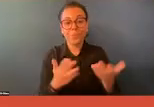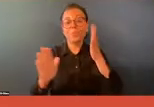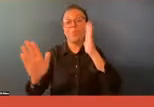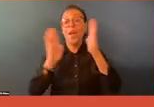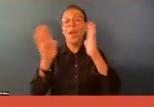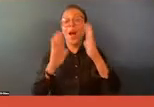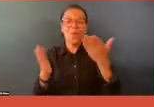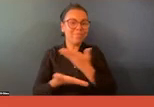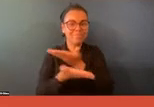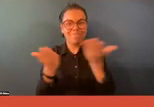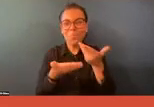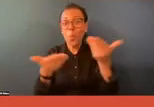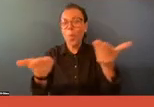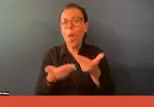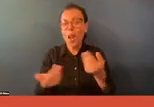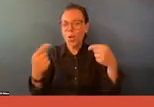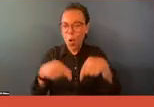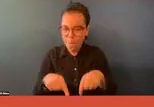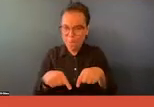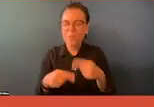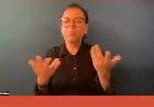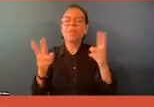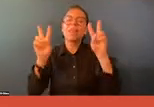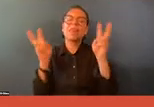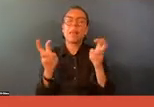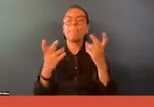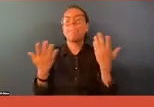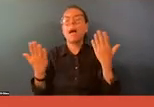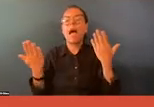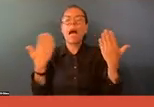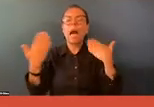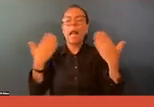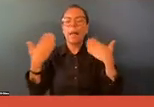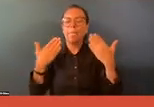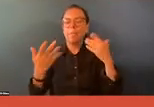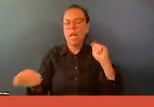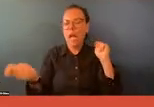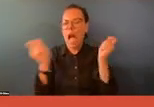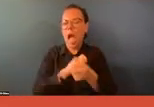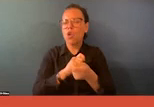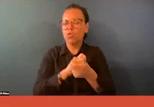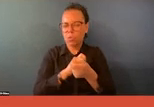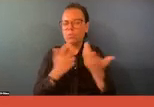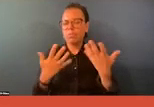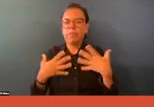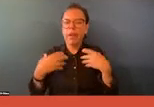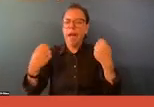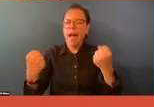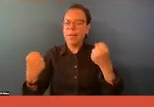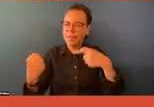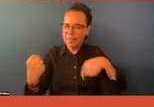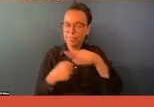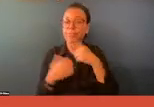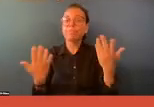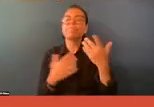Hello, everyone. Welcome to our panel session, Climate Change and Women's Wellbeing, which is a